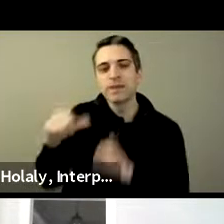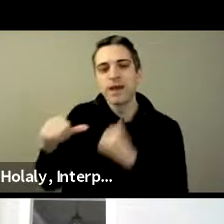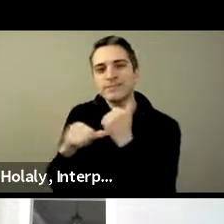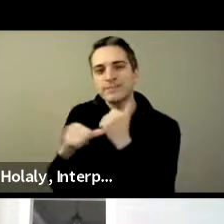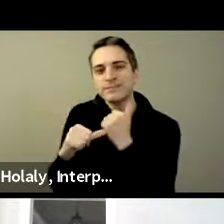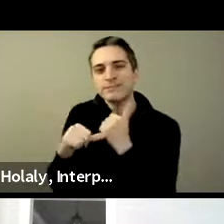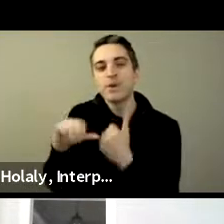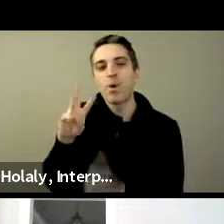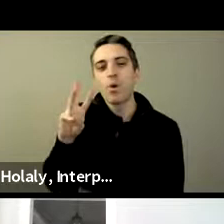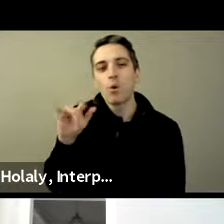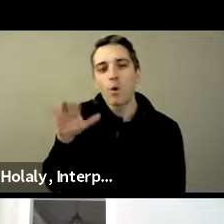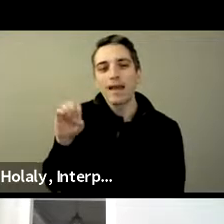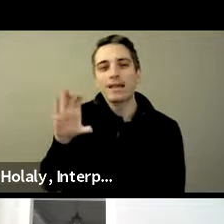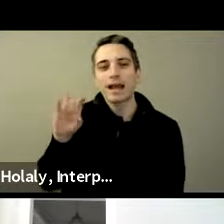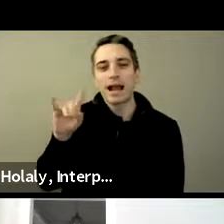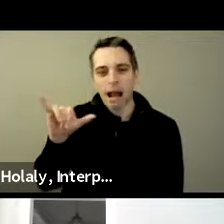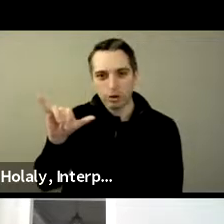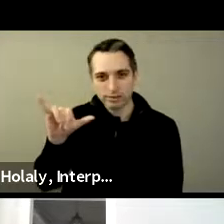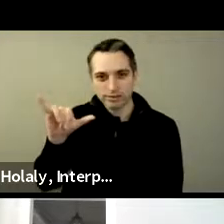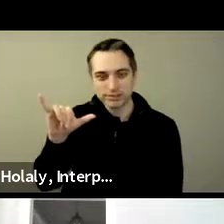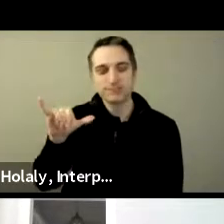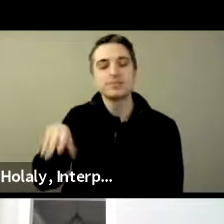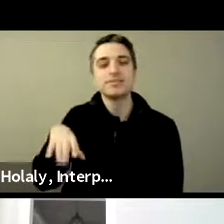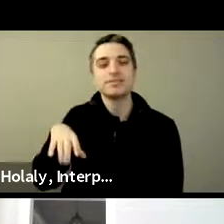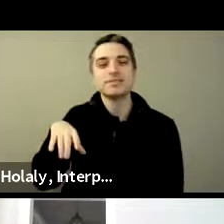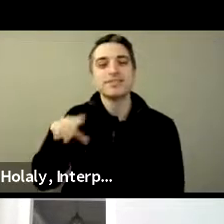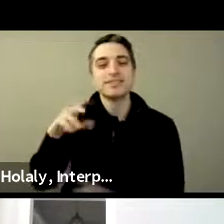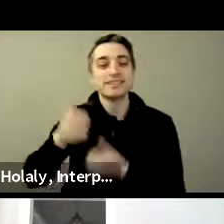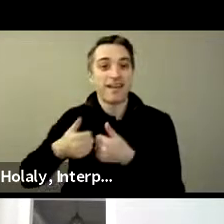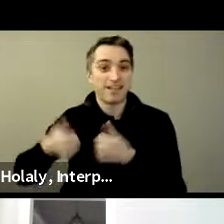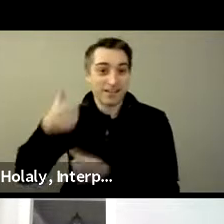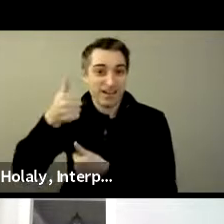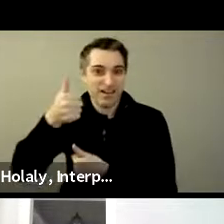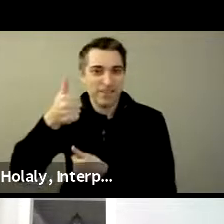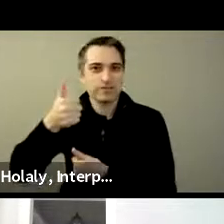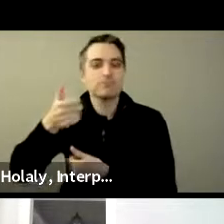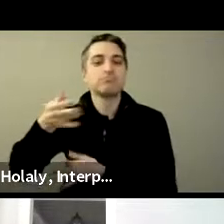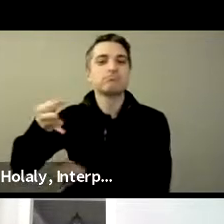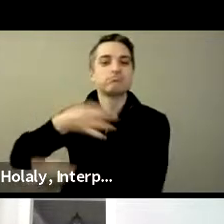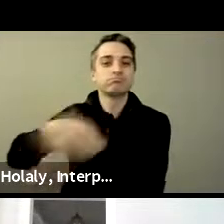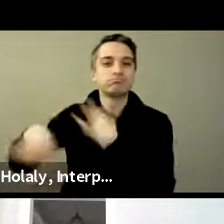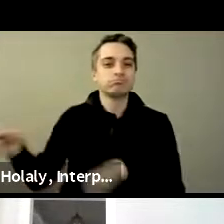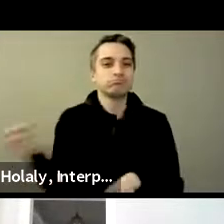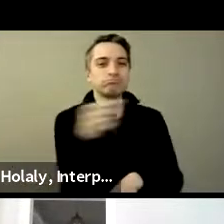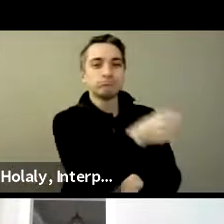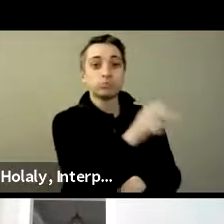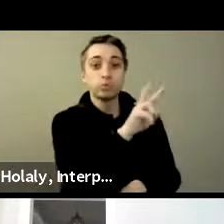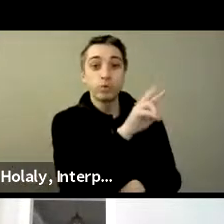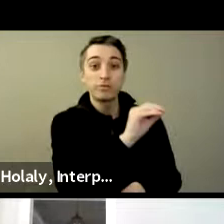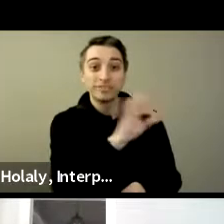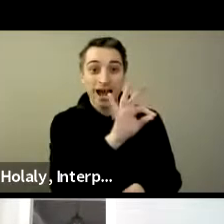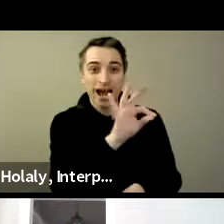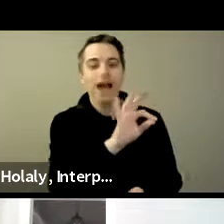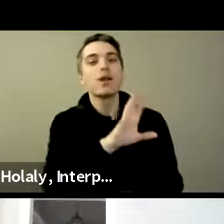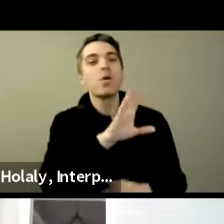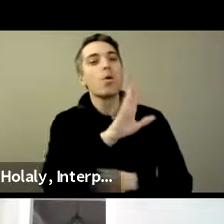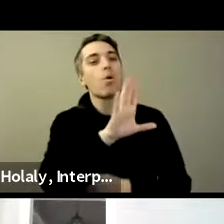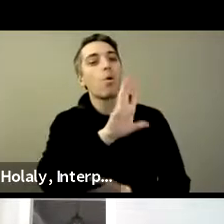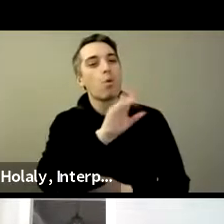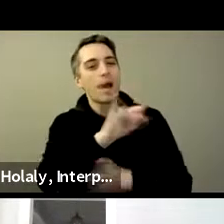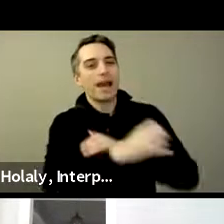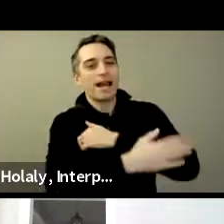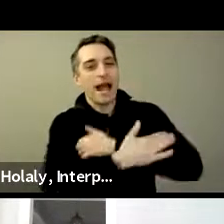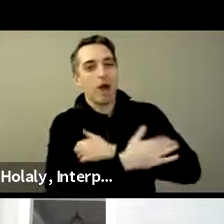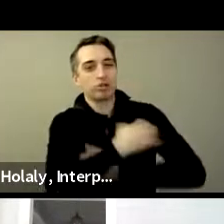Executive, appointed to fill a vacancy as Wayne County Sheriff in June 2009, and then won his first election in